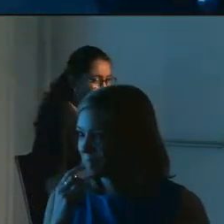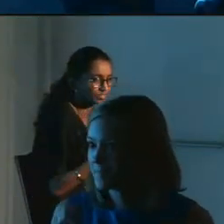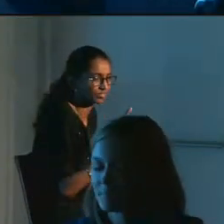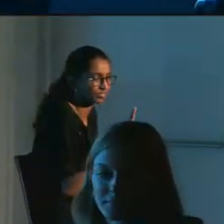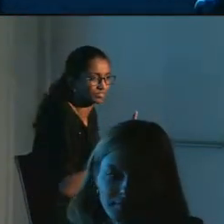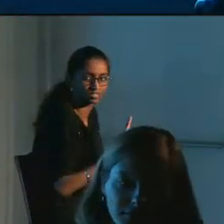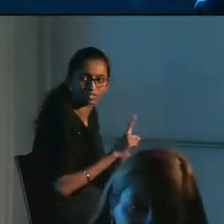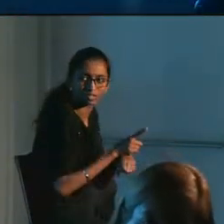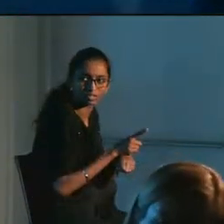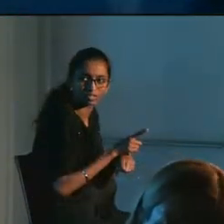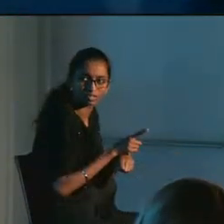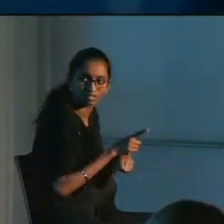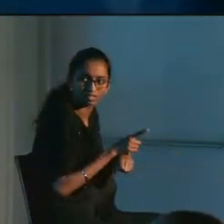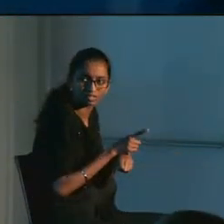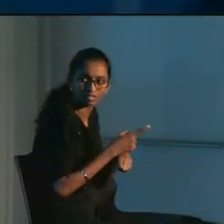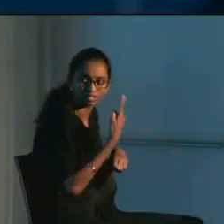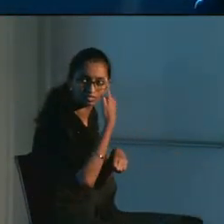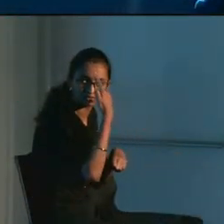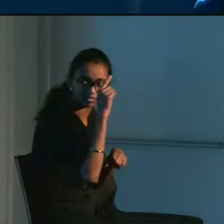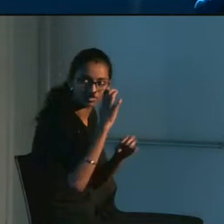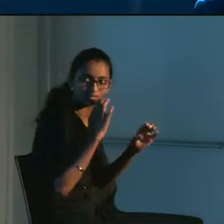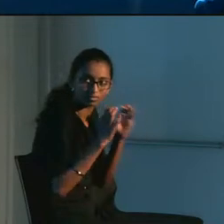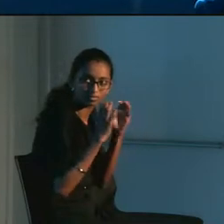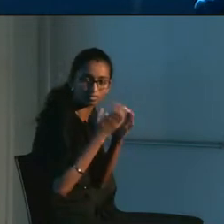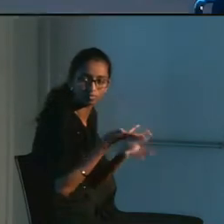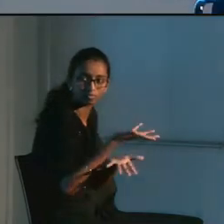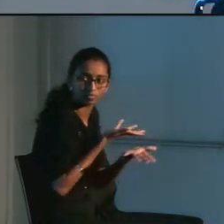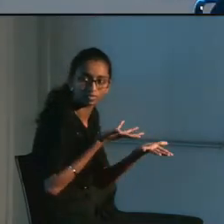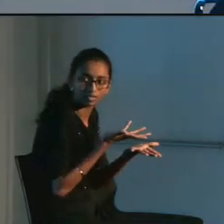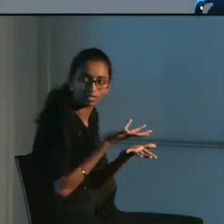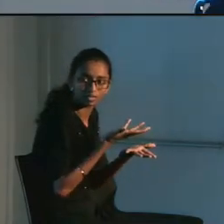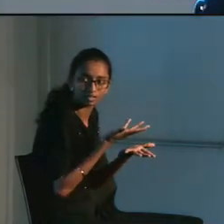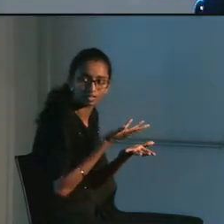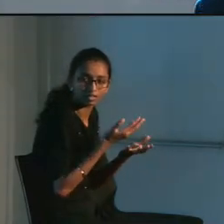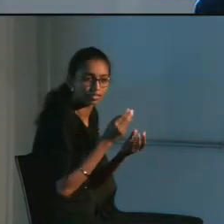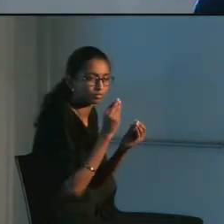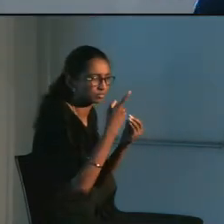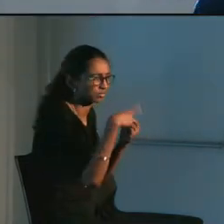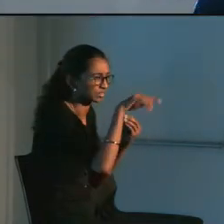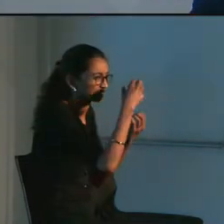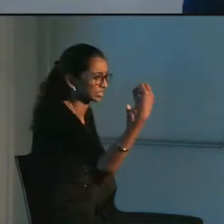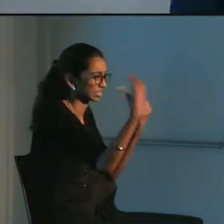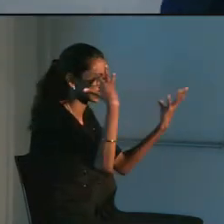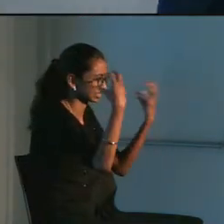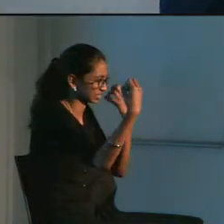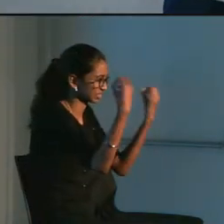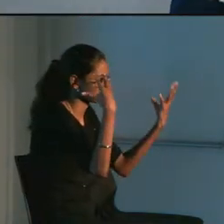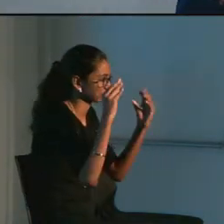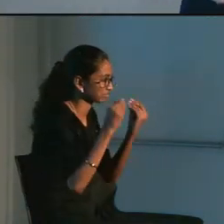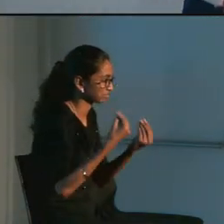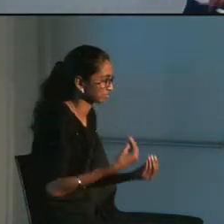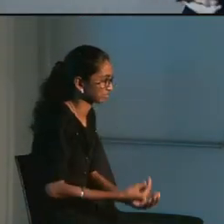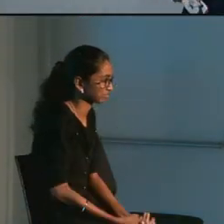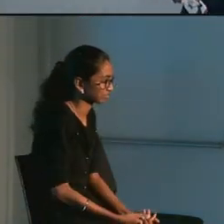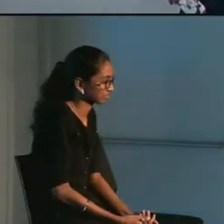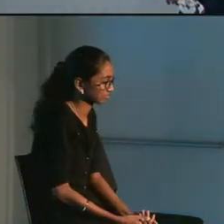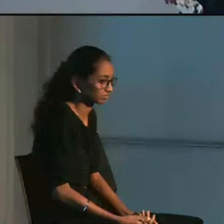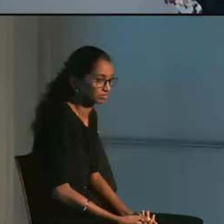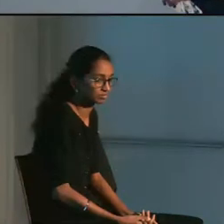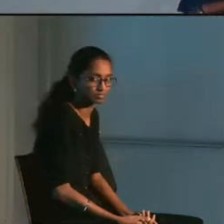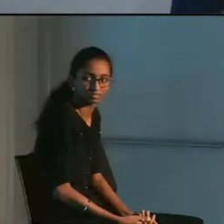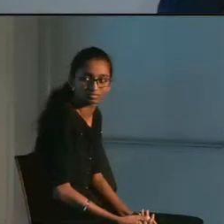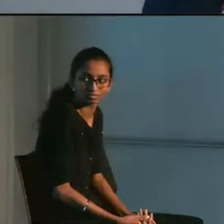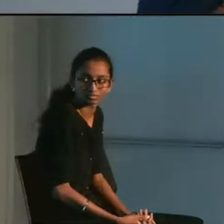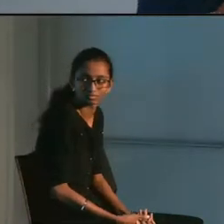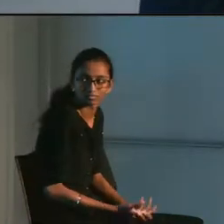15 minutes for a conversation. Maybe we can have the lights on so that everyone can be seen.